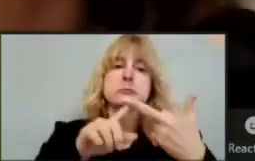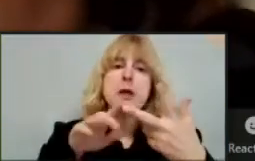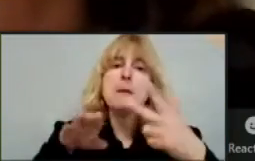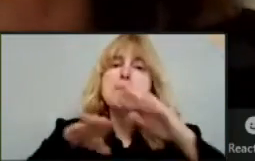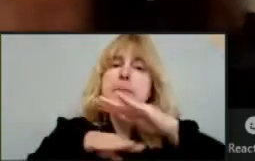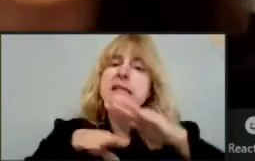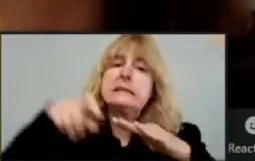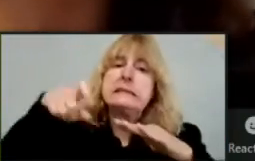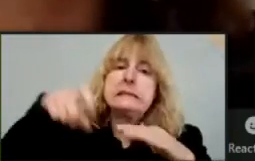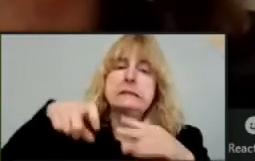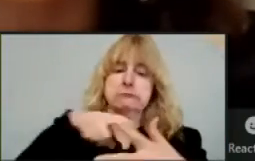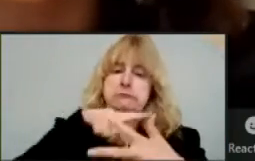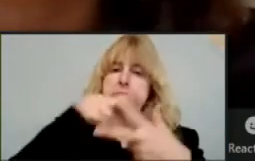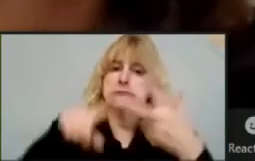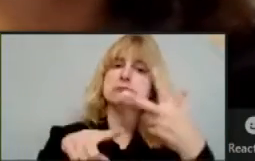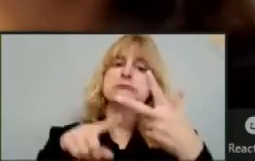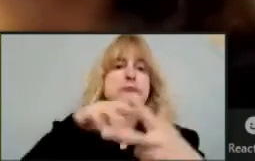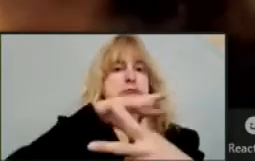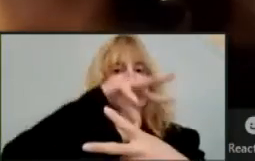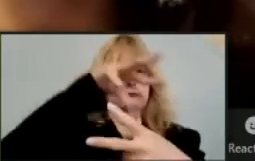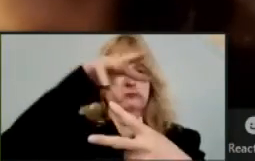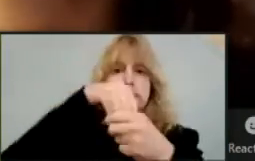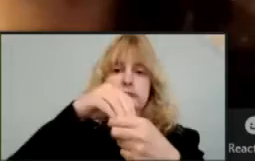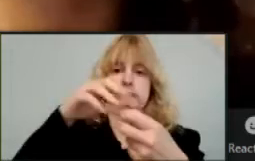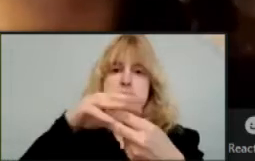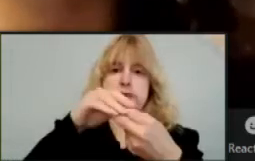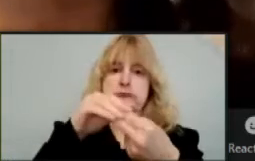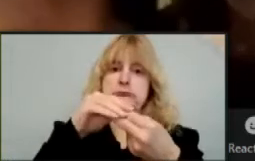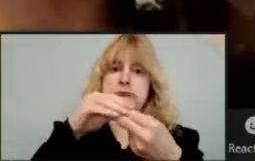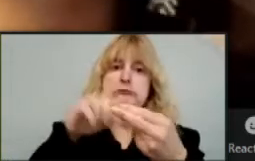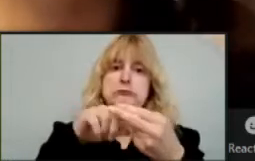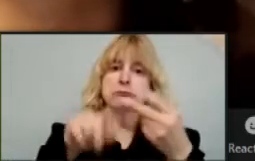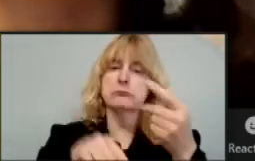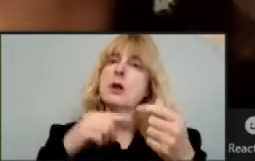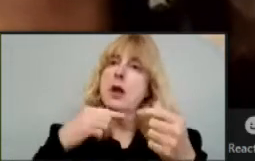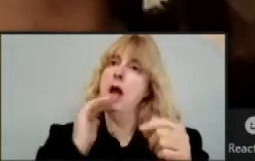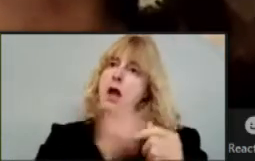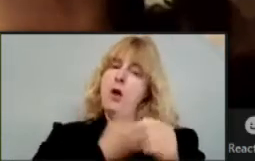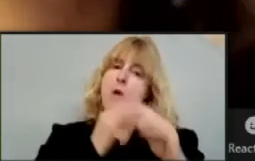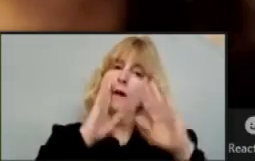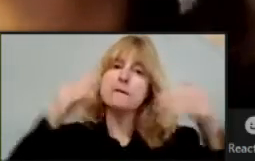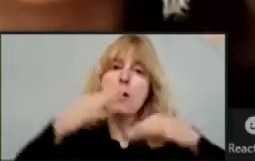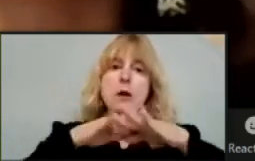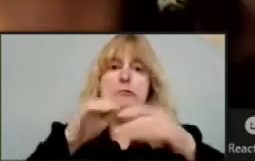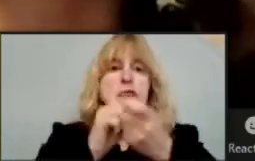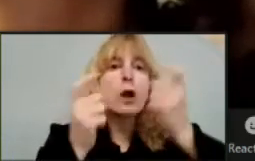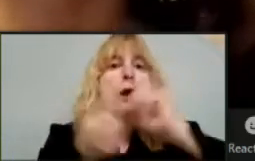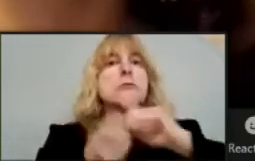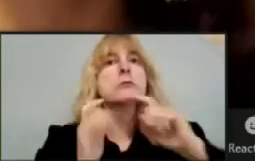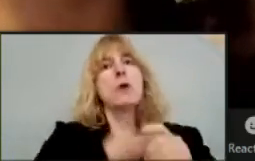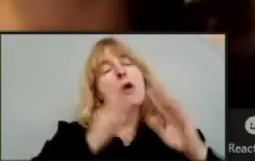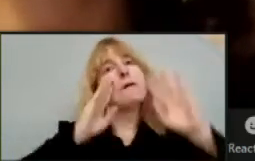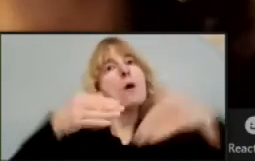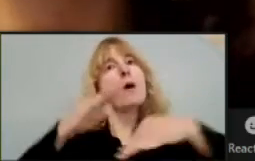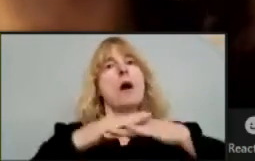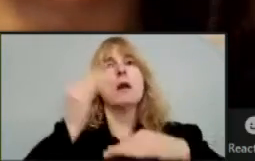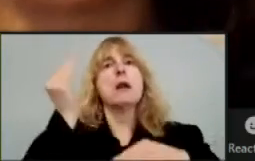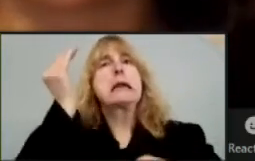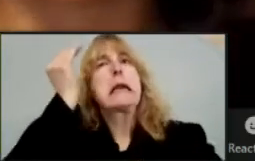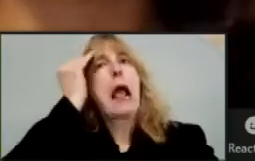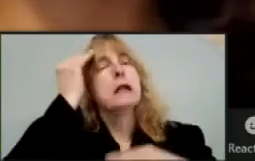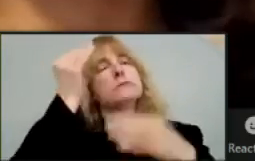notion that together with our focus on change, our focus on knowledge, and focus on power, that we,